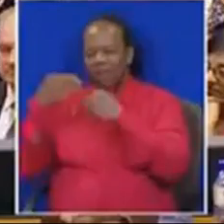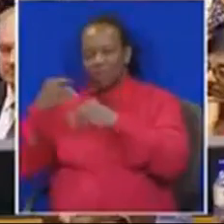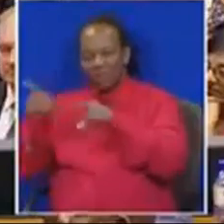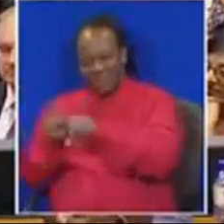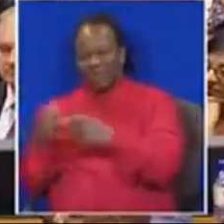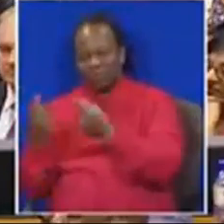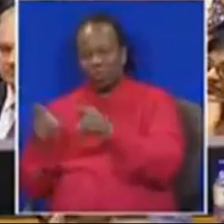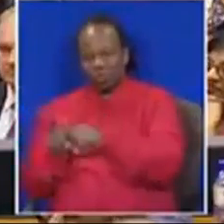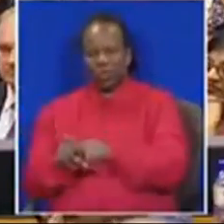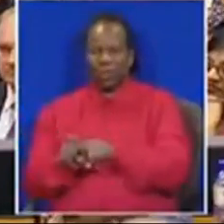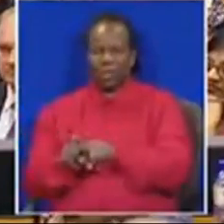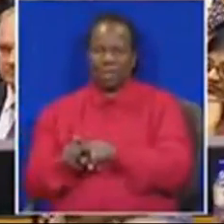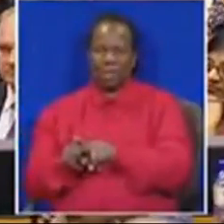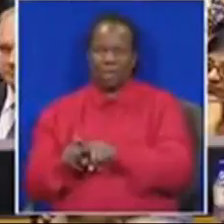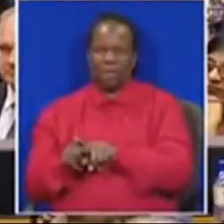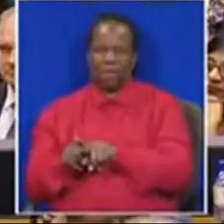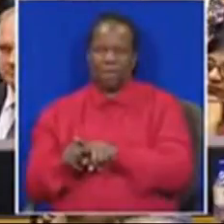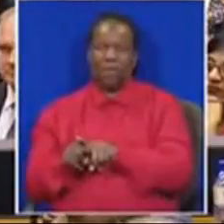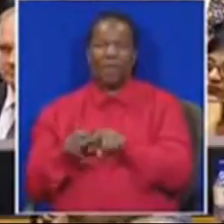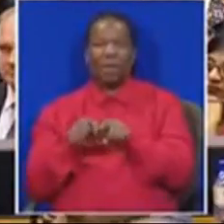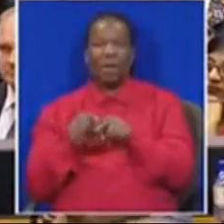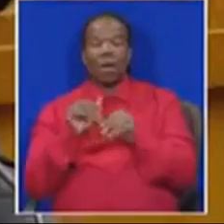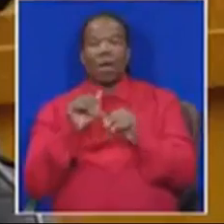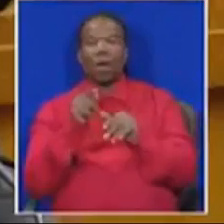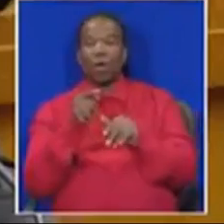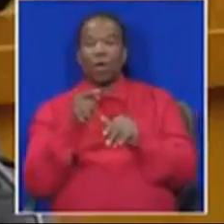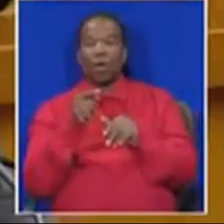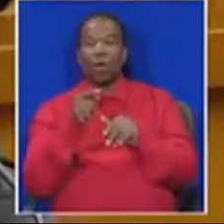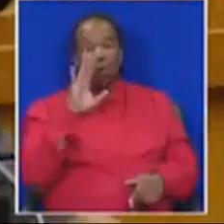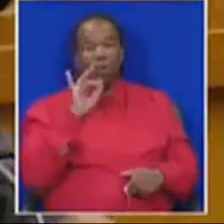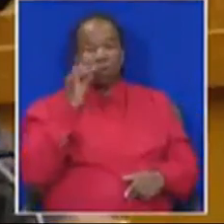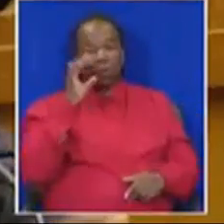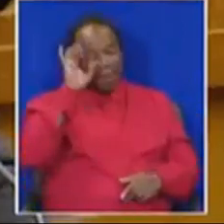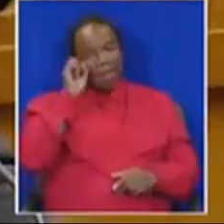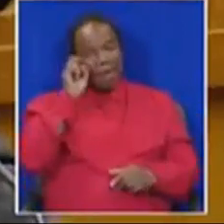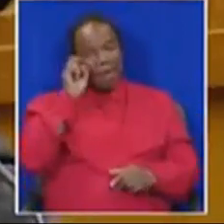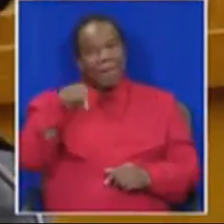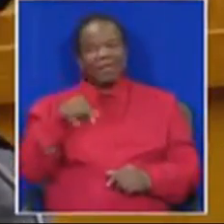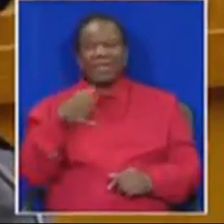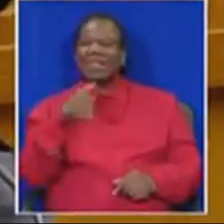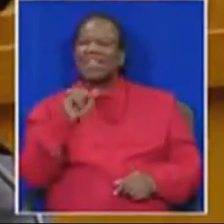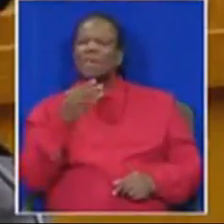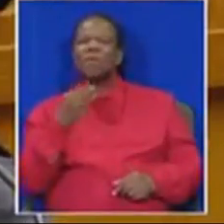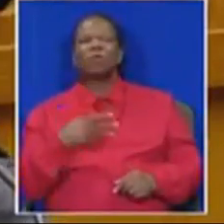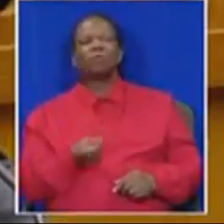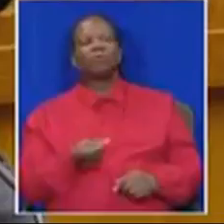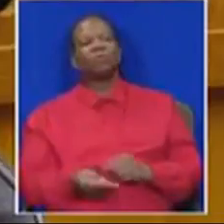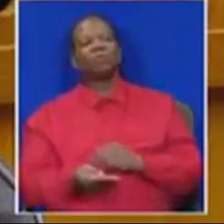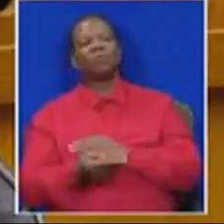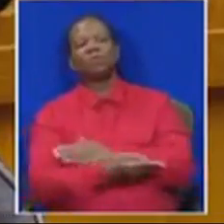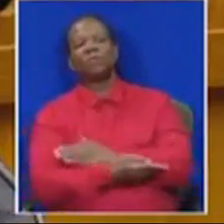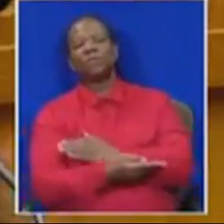We must remember that every time someone receives a bribe, there